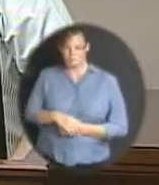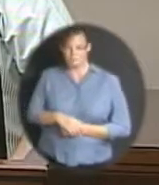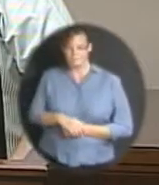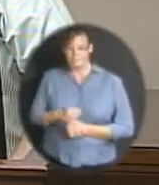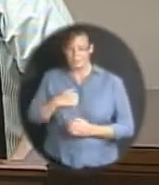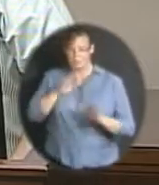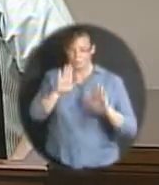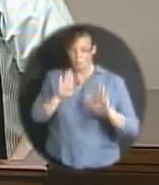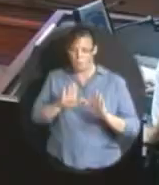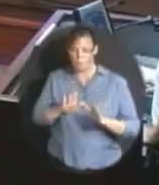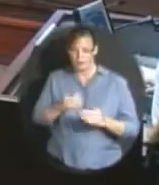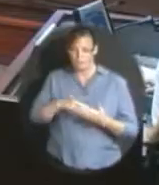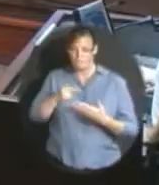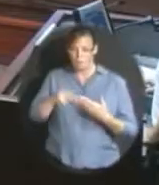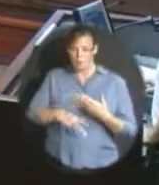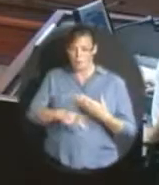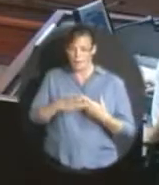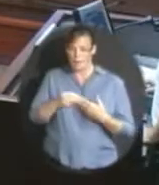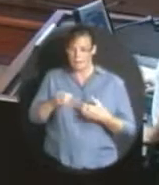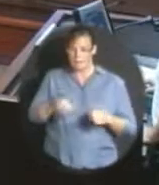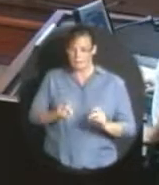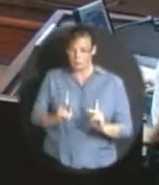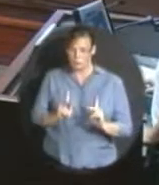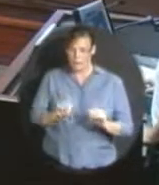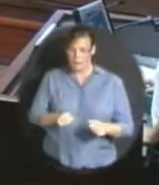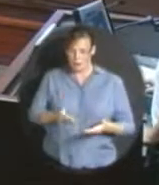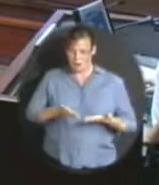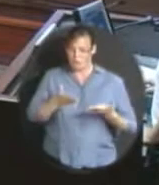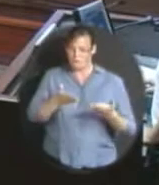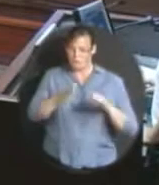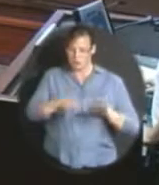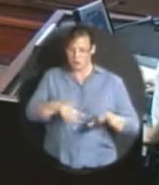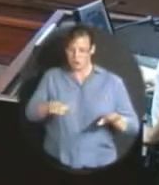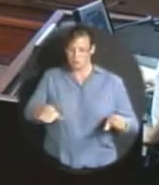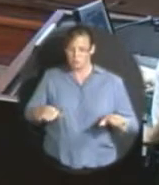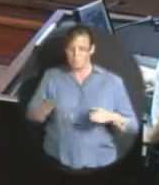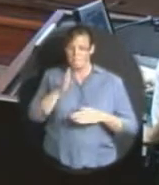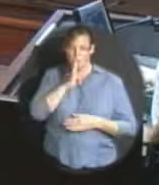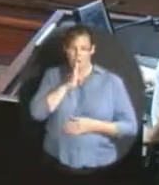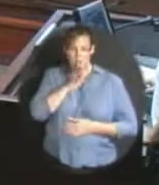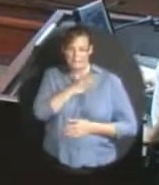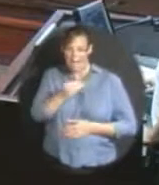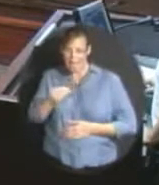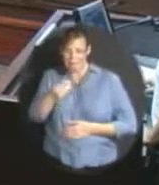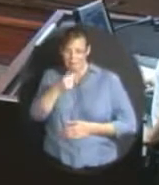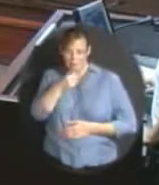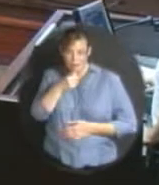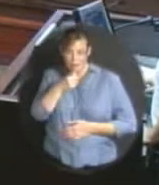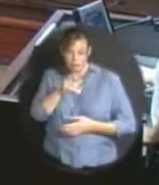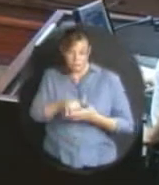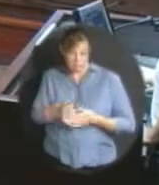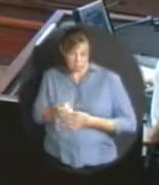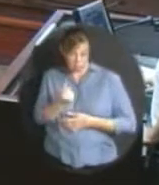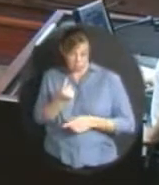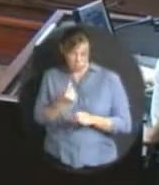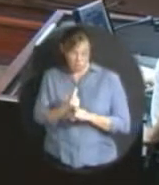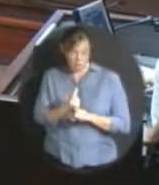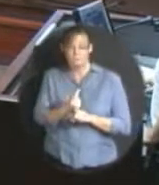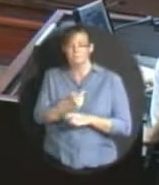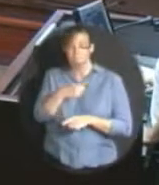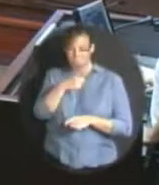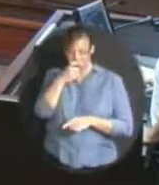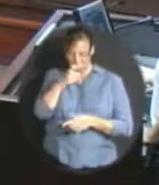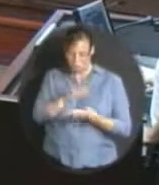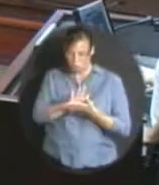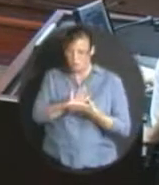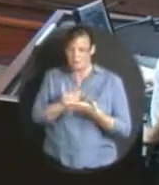certainly a wonderful program and opportunity that we can offer these children breakfast and lunch, as I understand Yes. it, during the Yes. summer school. That's